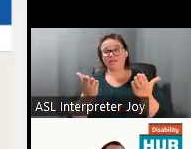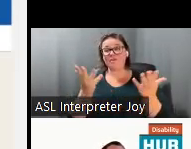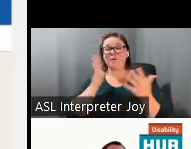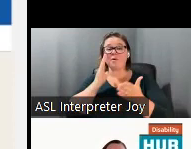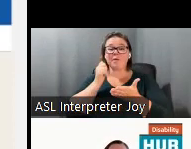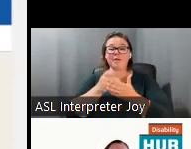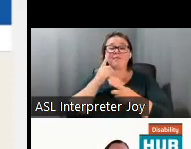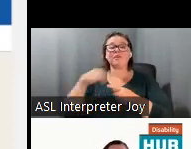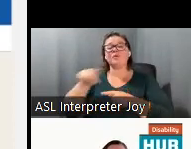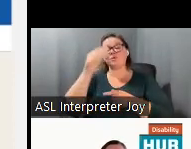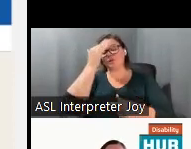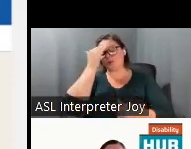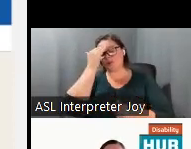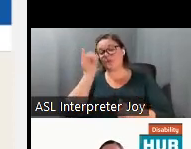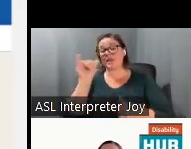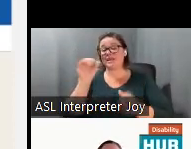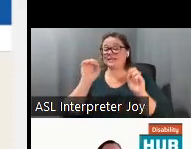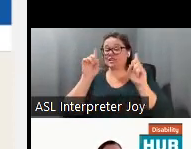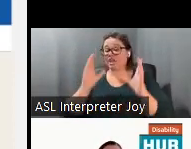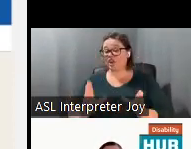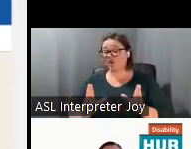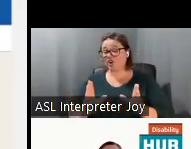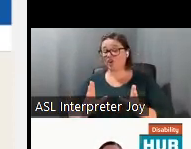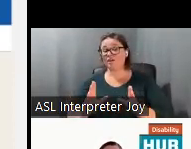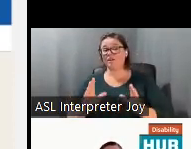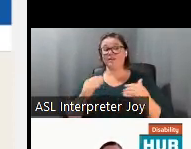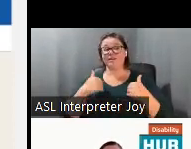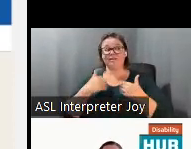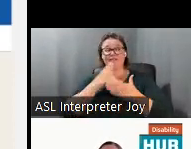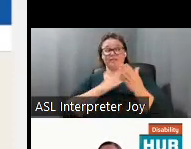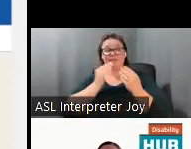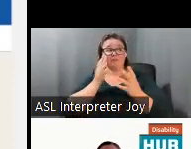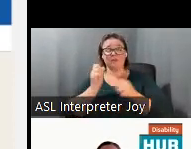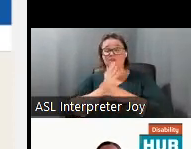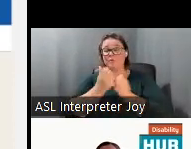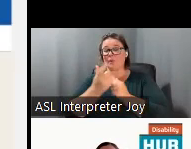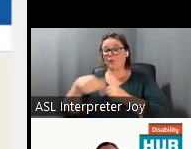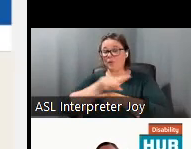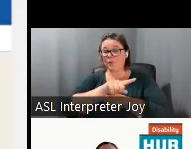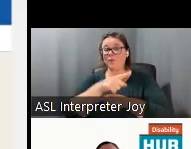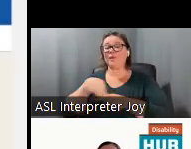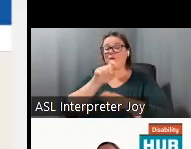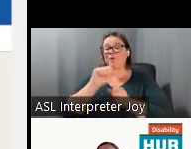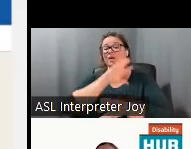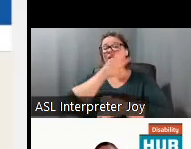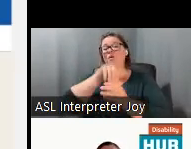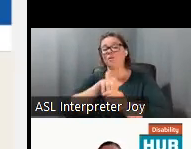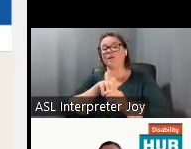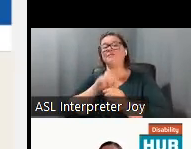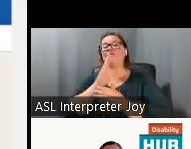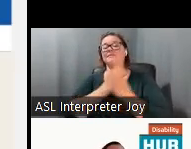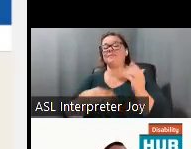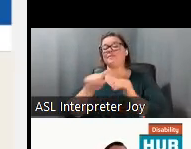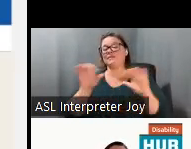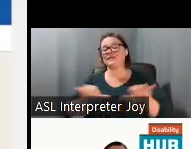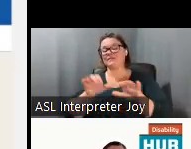you to know? As an educator, is there something that we can share with you that you can incorporate some of these activities,